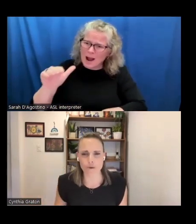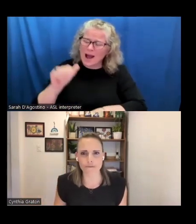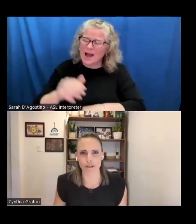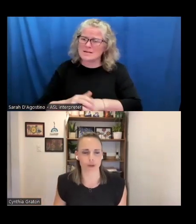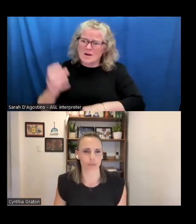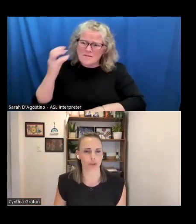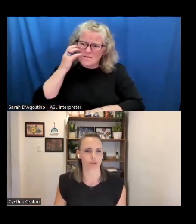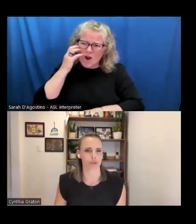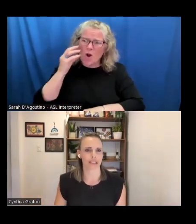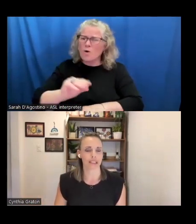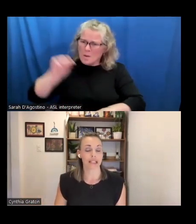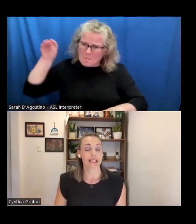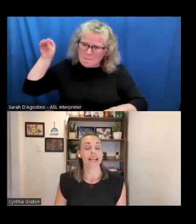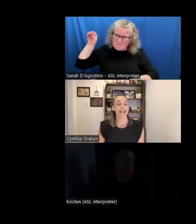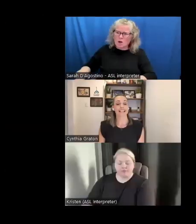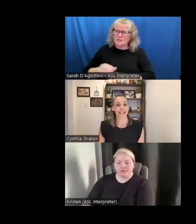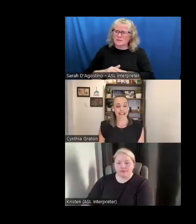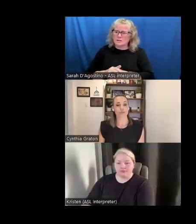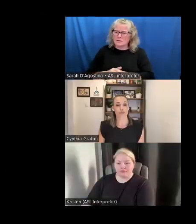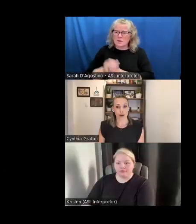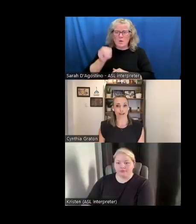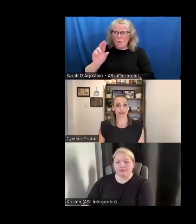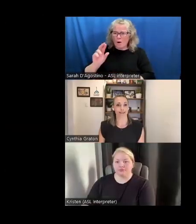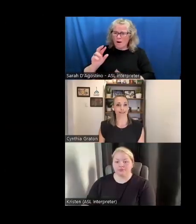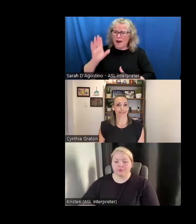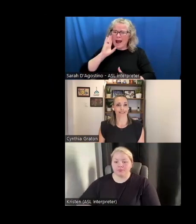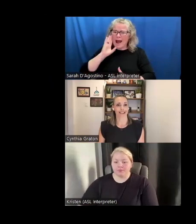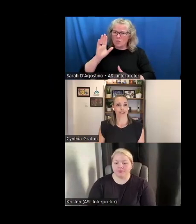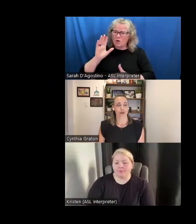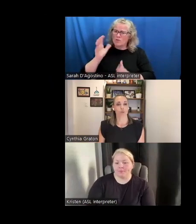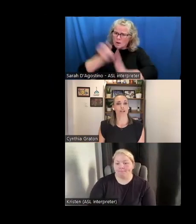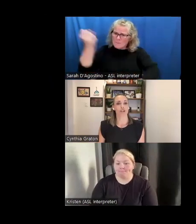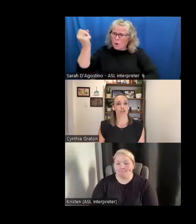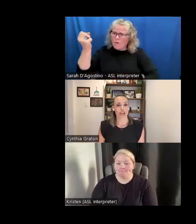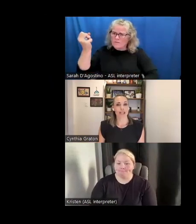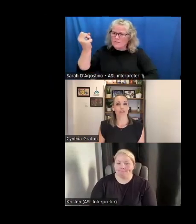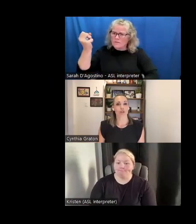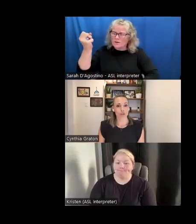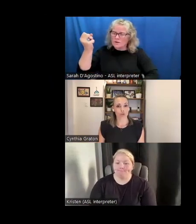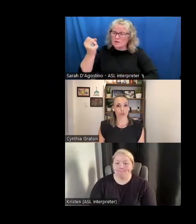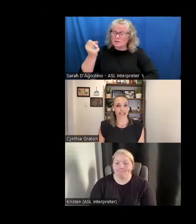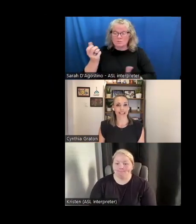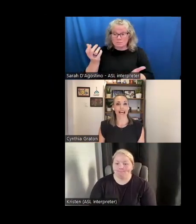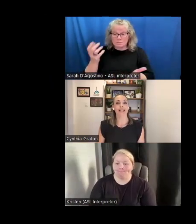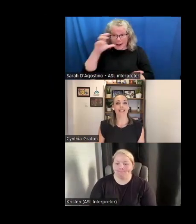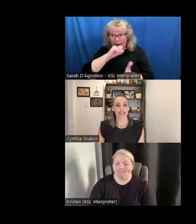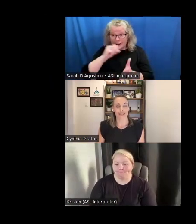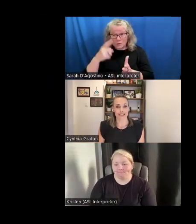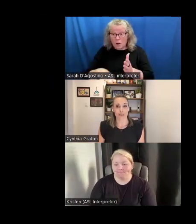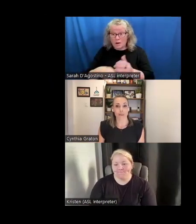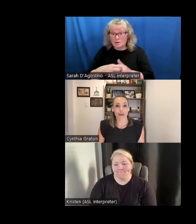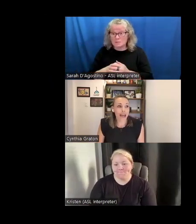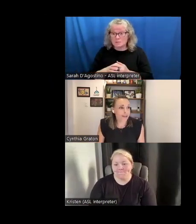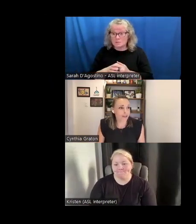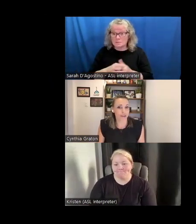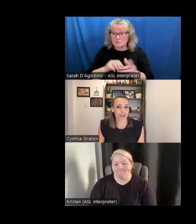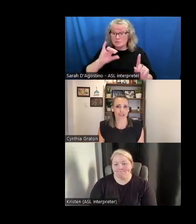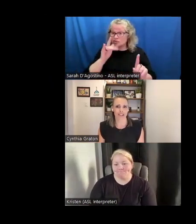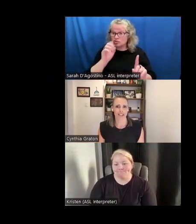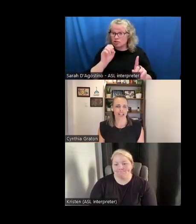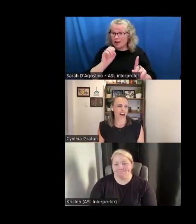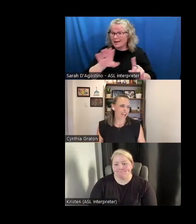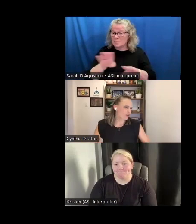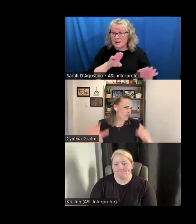will remove it from you. And guess what? With Jake too, it elicits